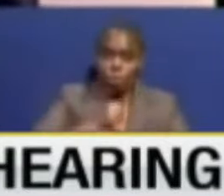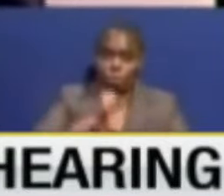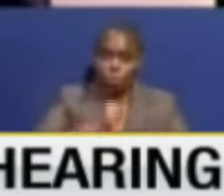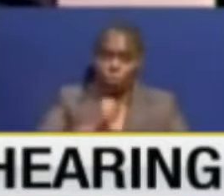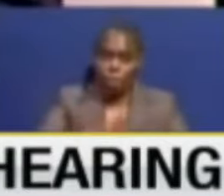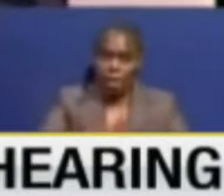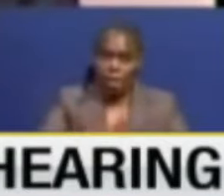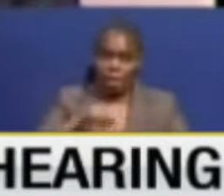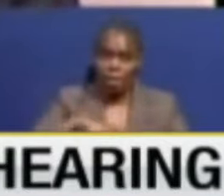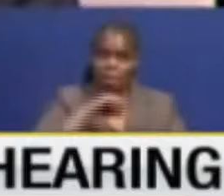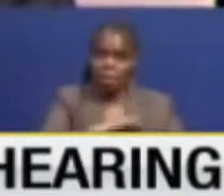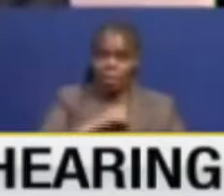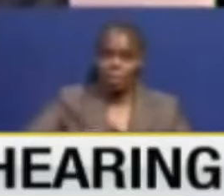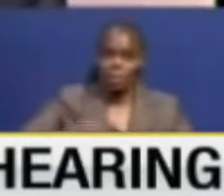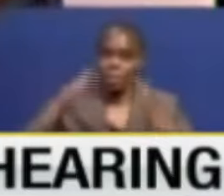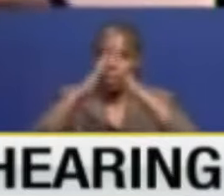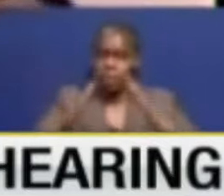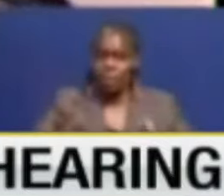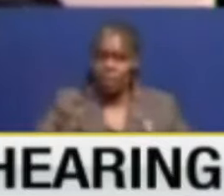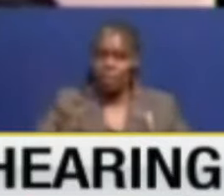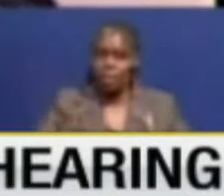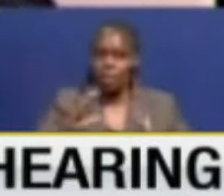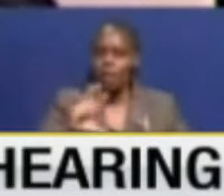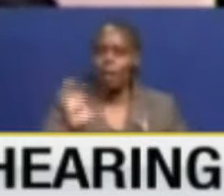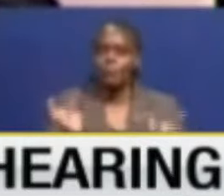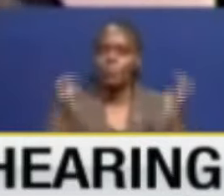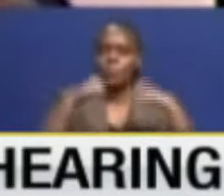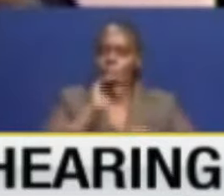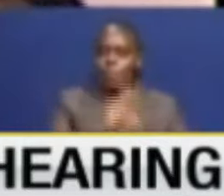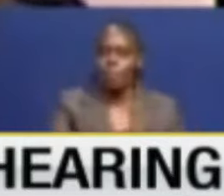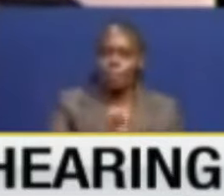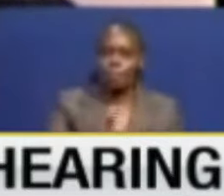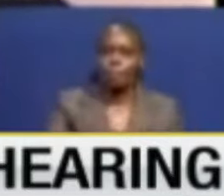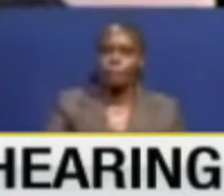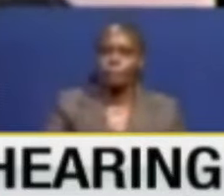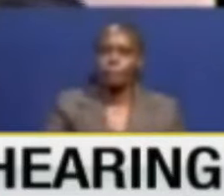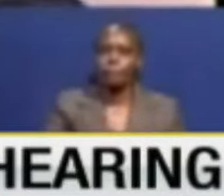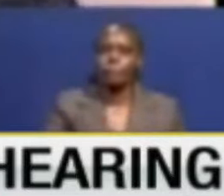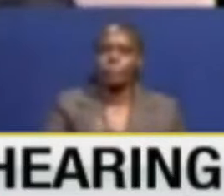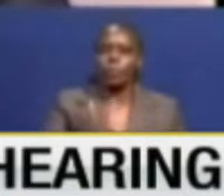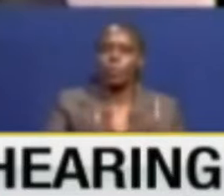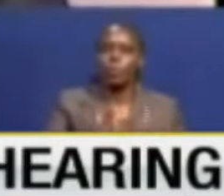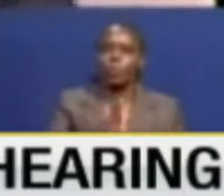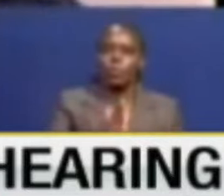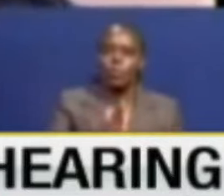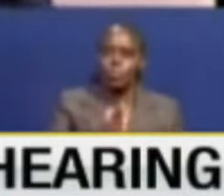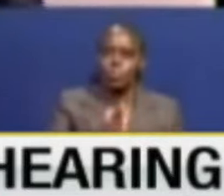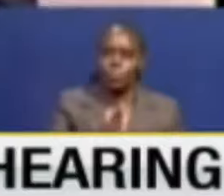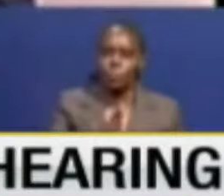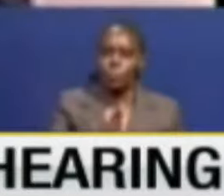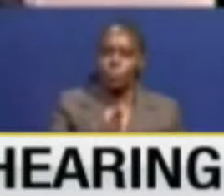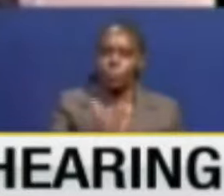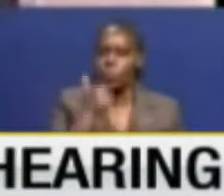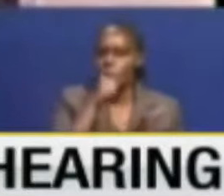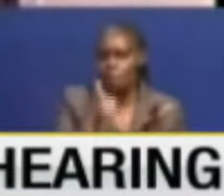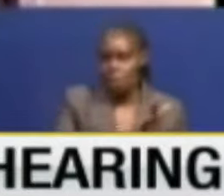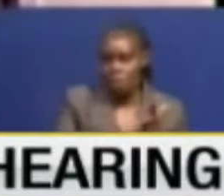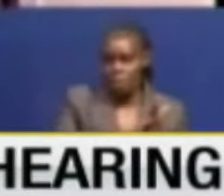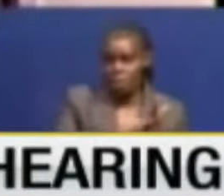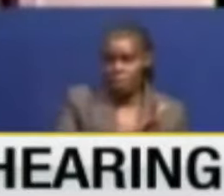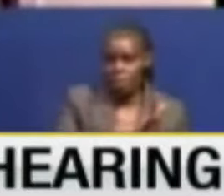this House by the County Assembly via a letter